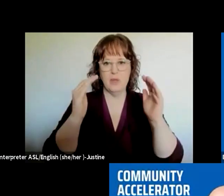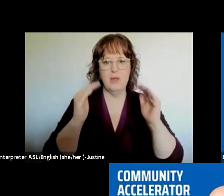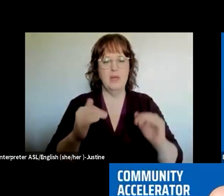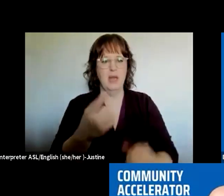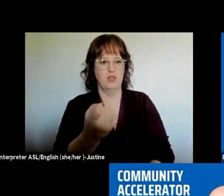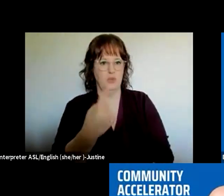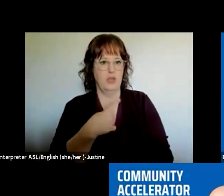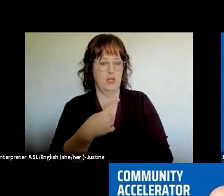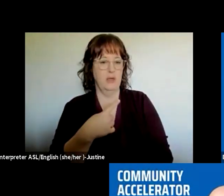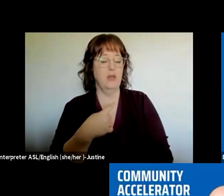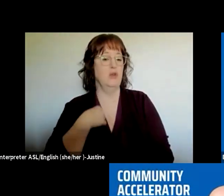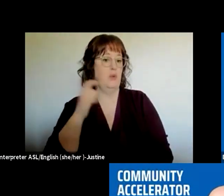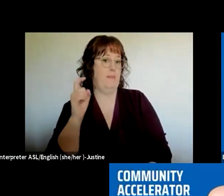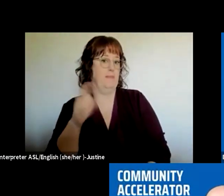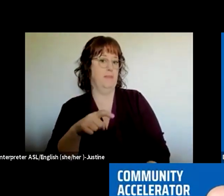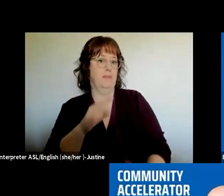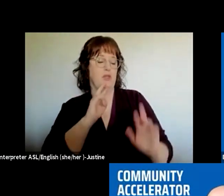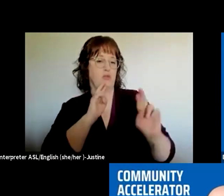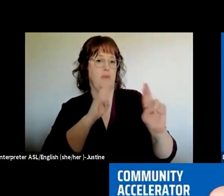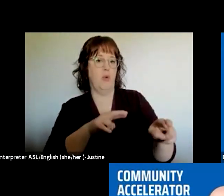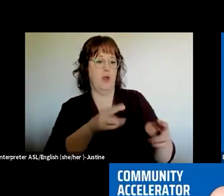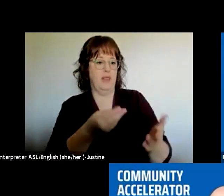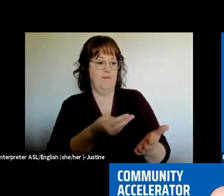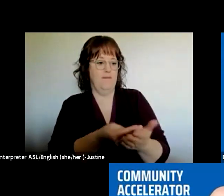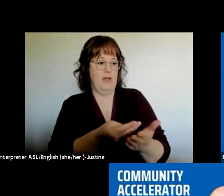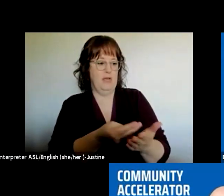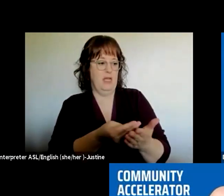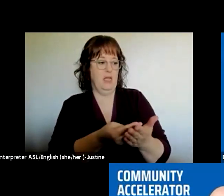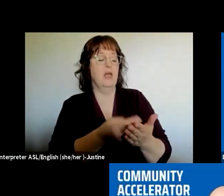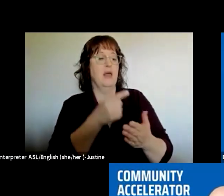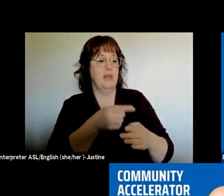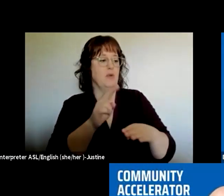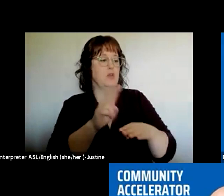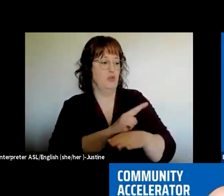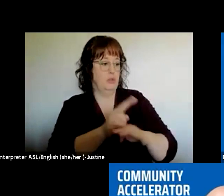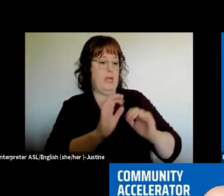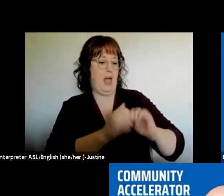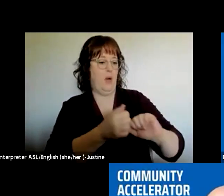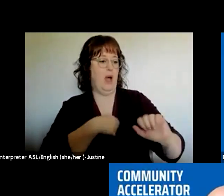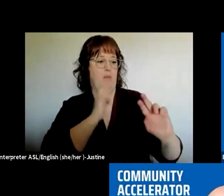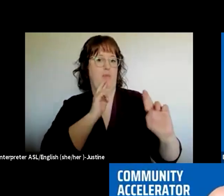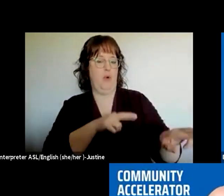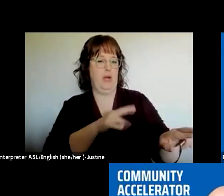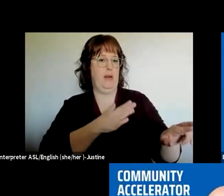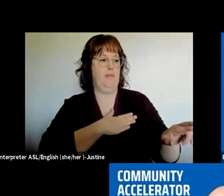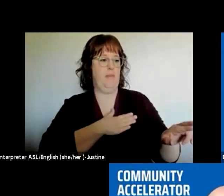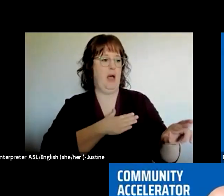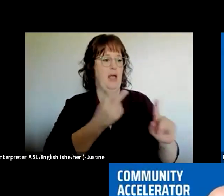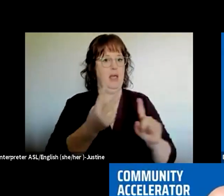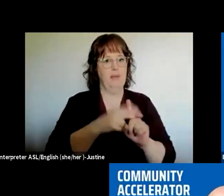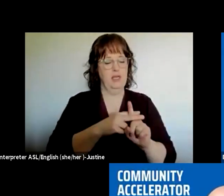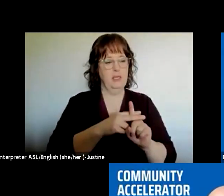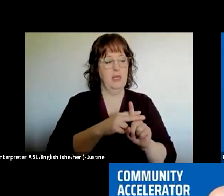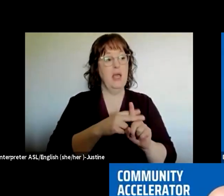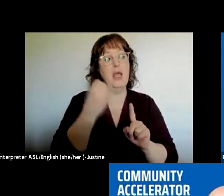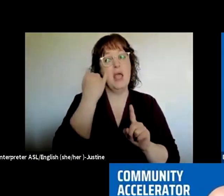to report that the funding was used in the way we reported in the application? Will my organization be penalized